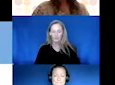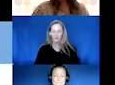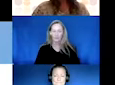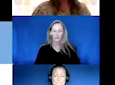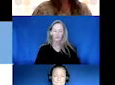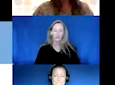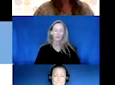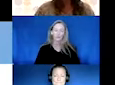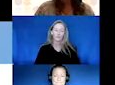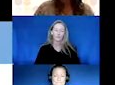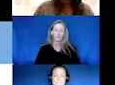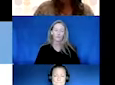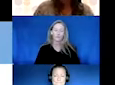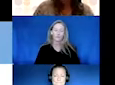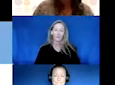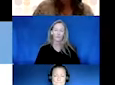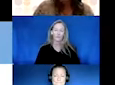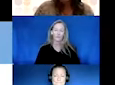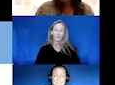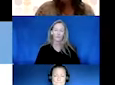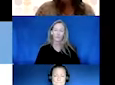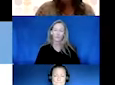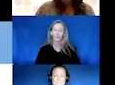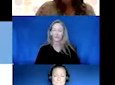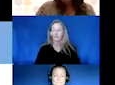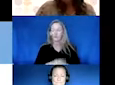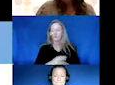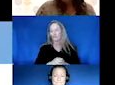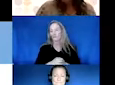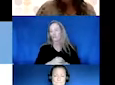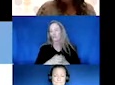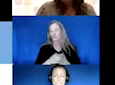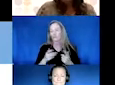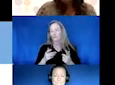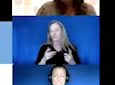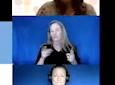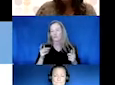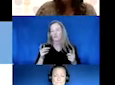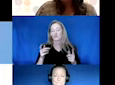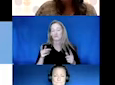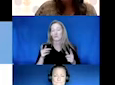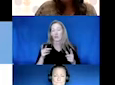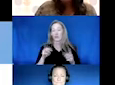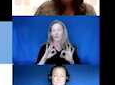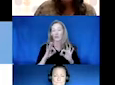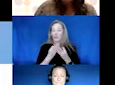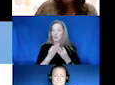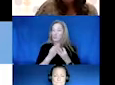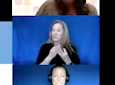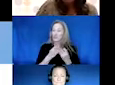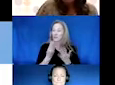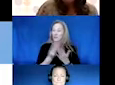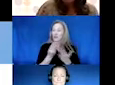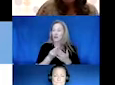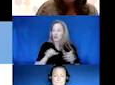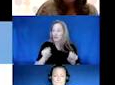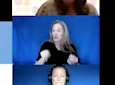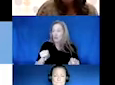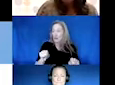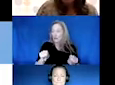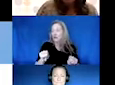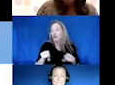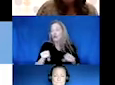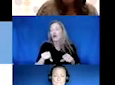Anecdotally, even the most organized and financially capable Douglas area families were not often able to comply